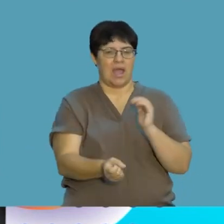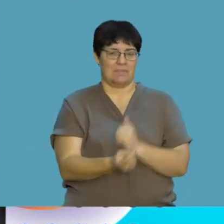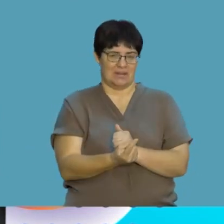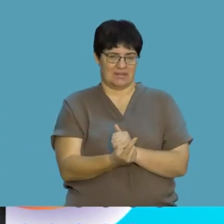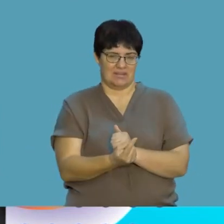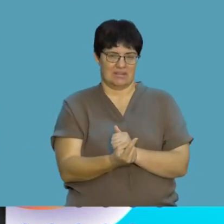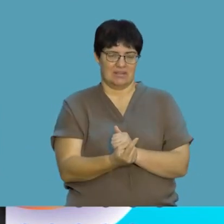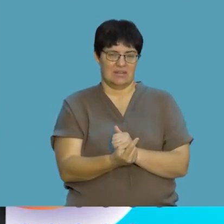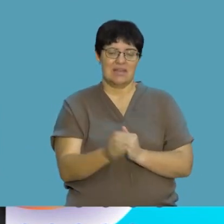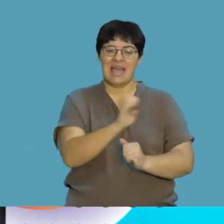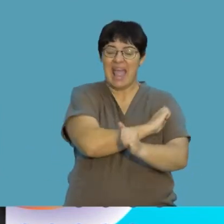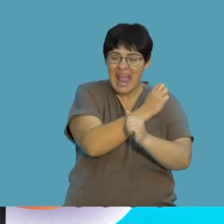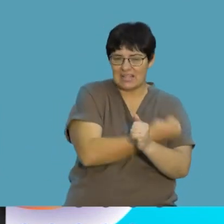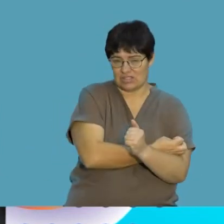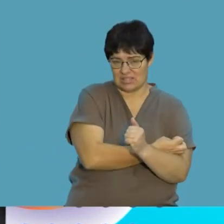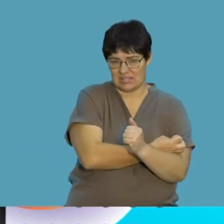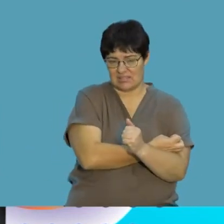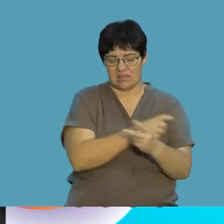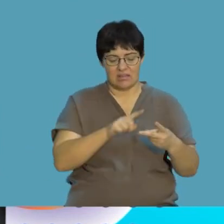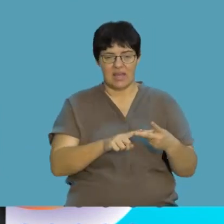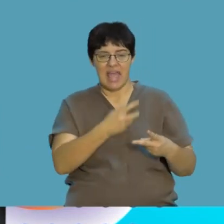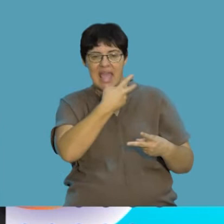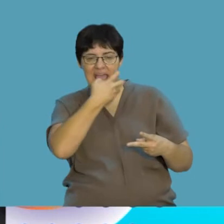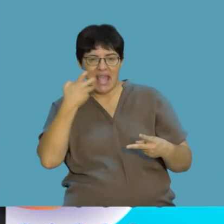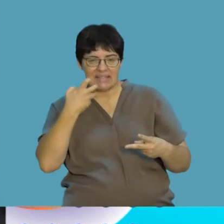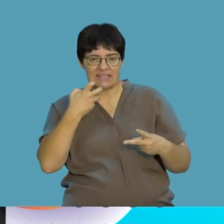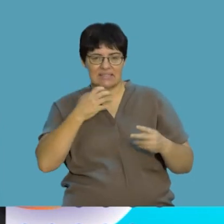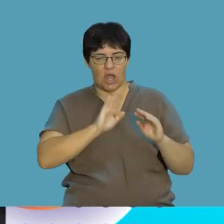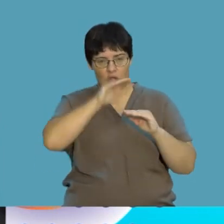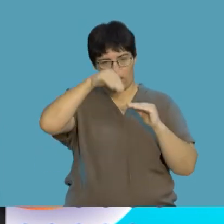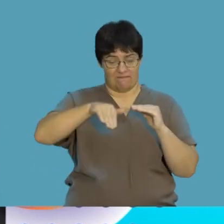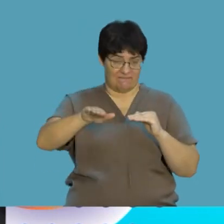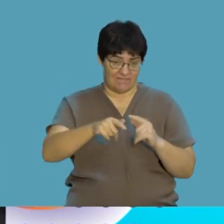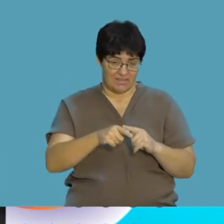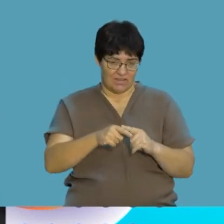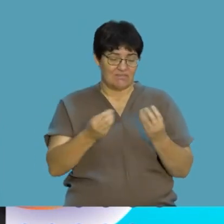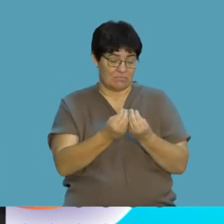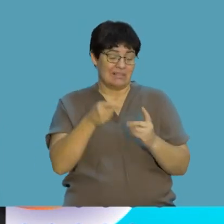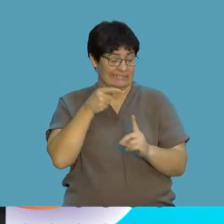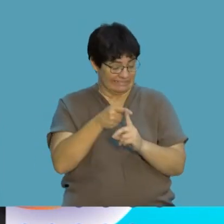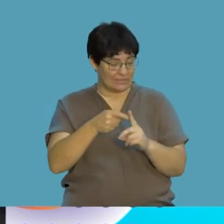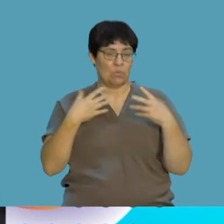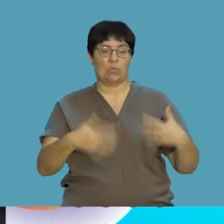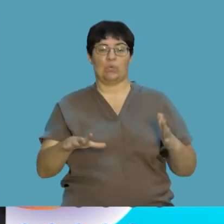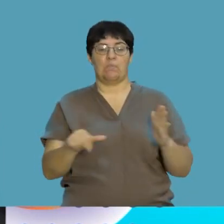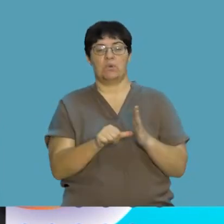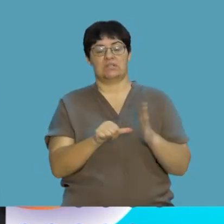of, the energy, and we'll look at the heating curve of a substance, which is a very, very important part, which links with what